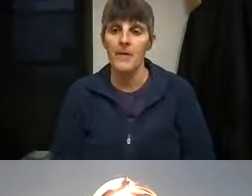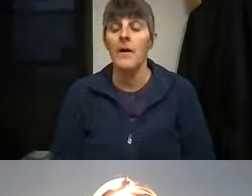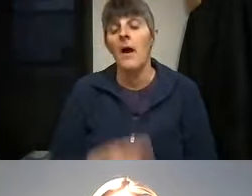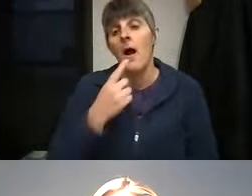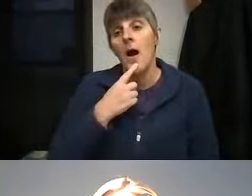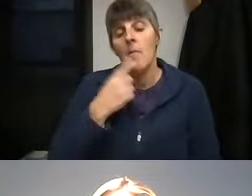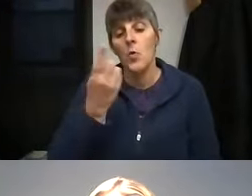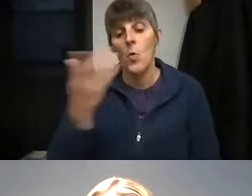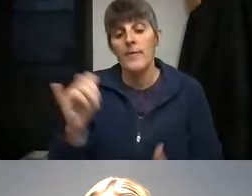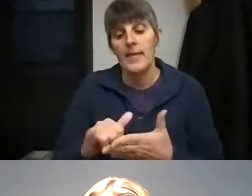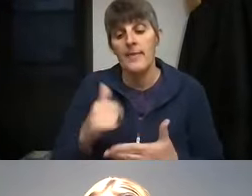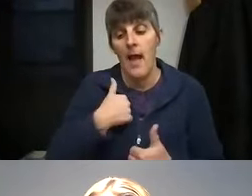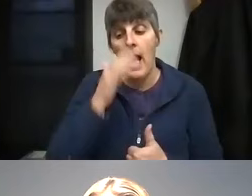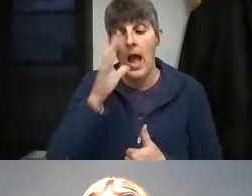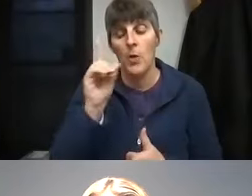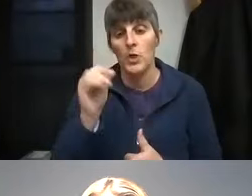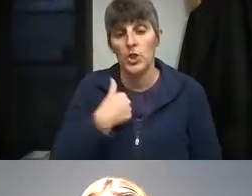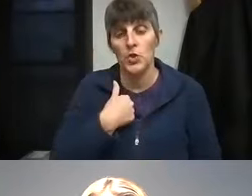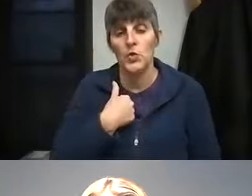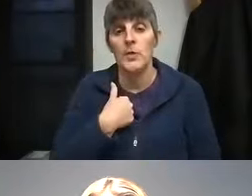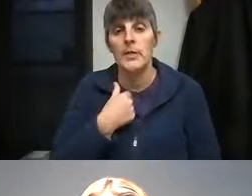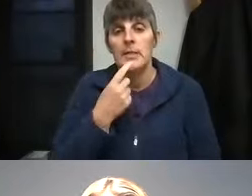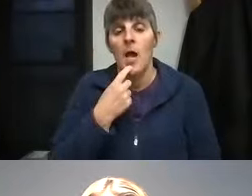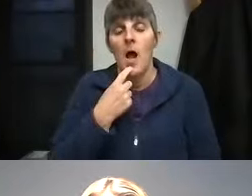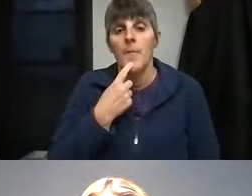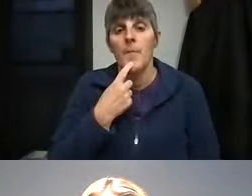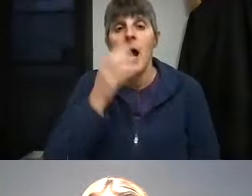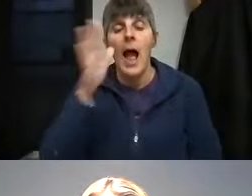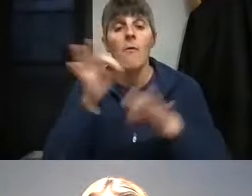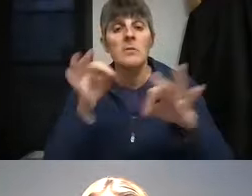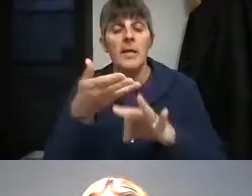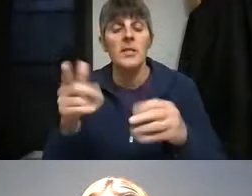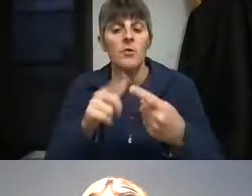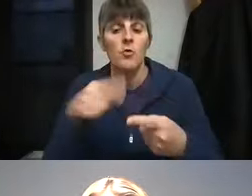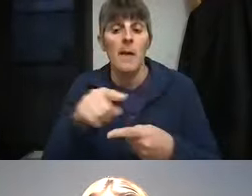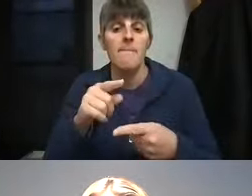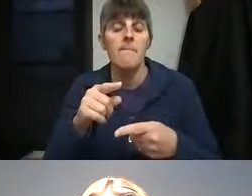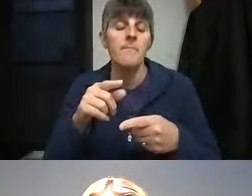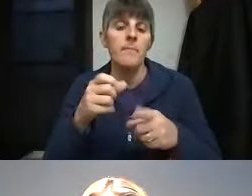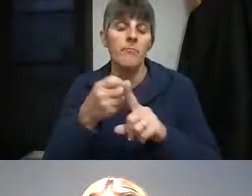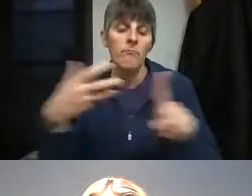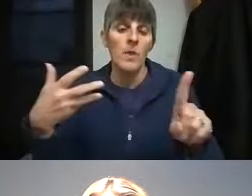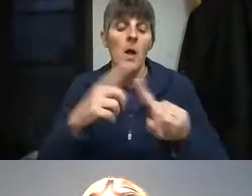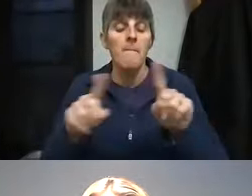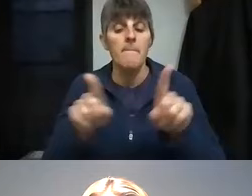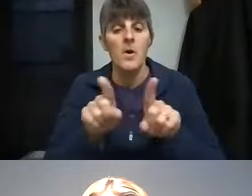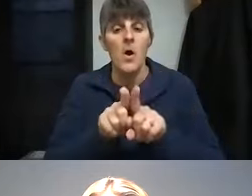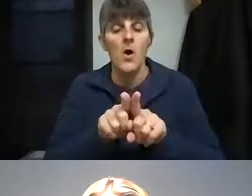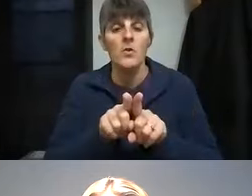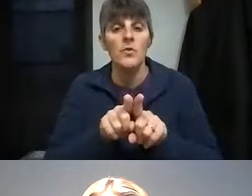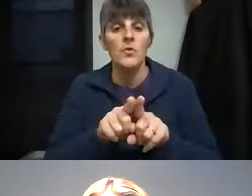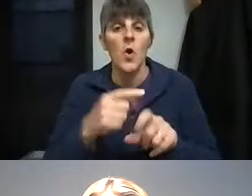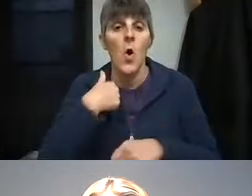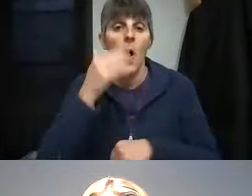The one thing that I would do is I would explain stuff to them and break stuff down, but also I